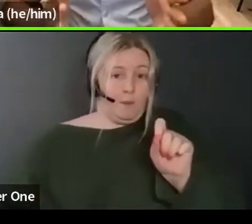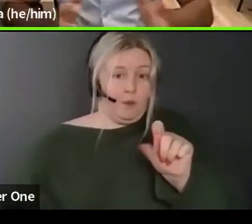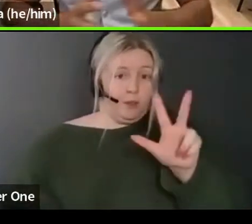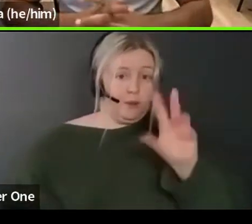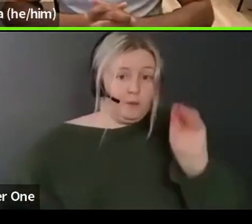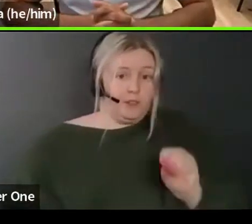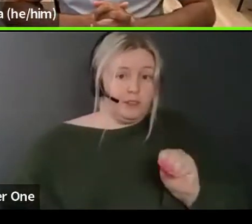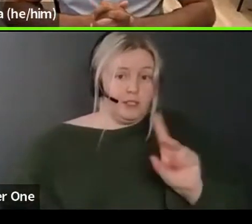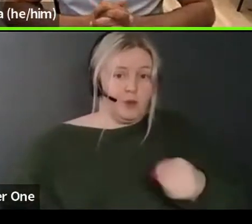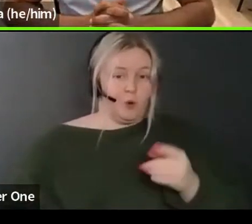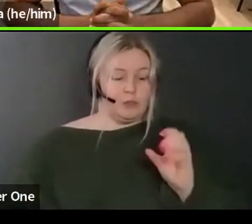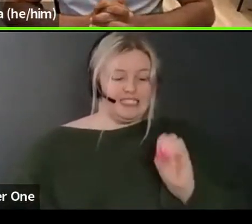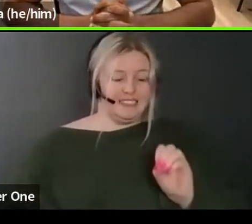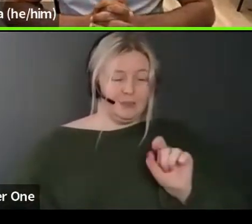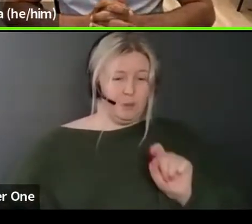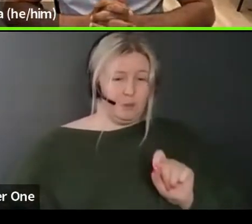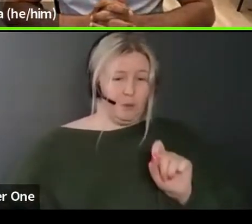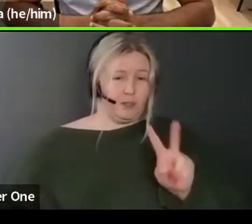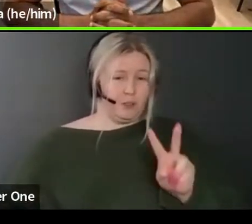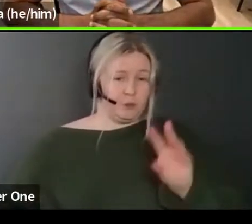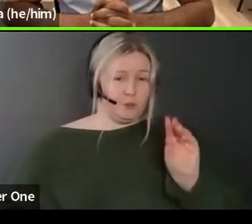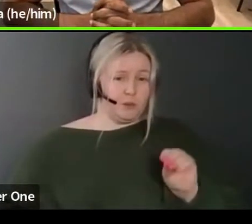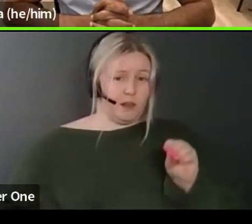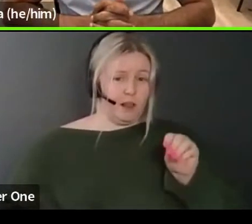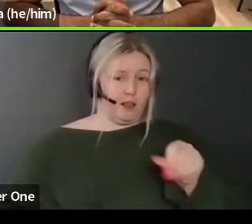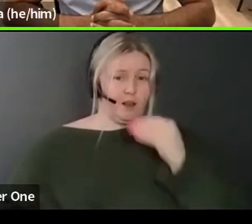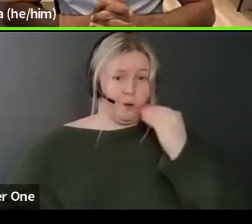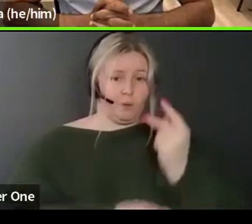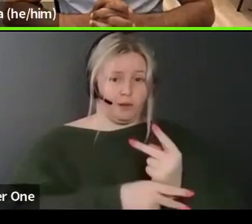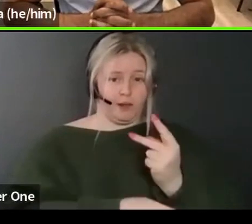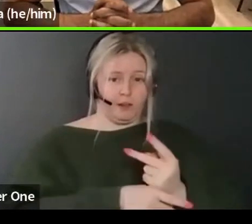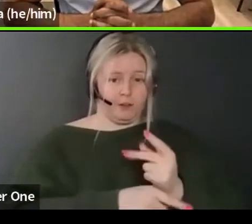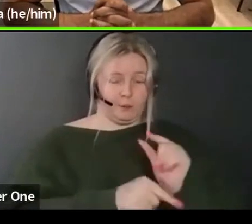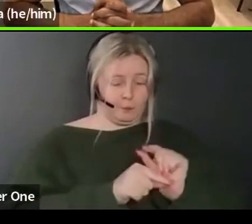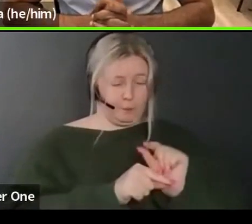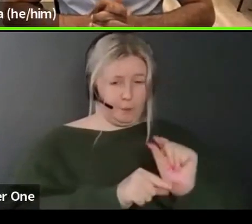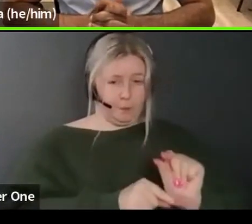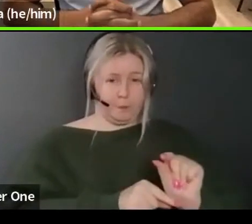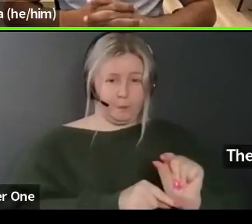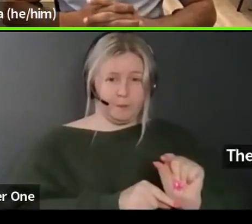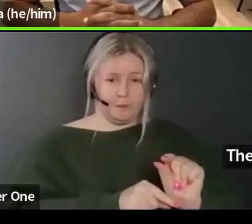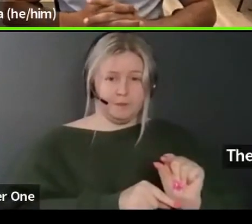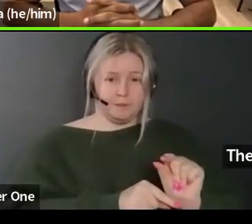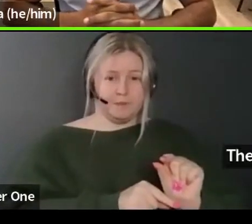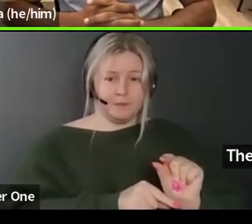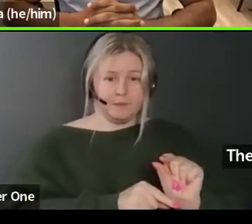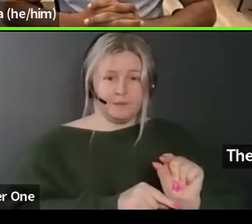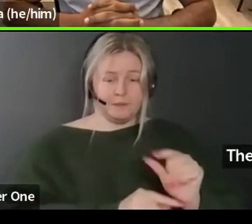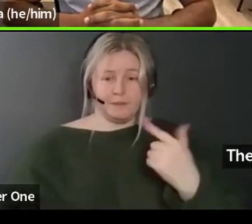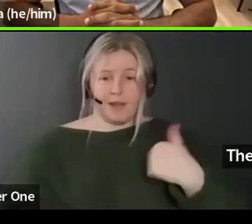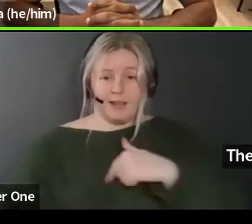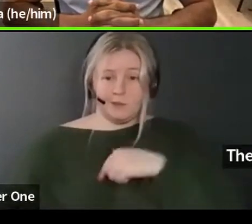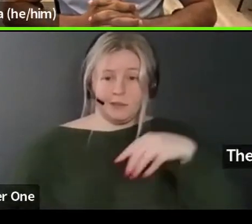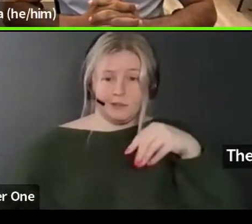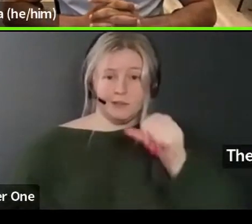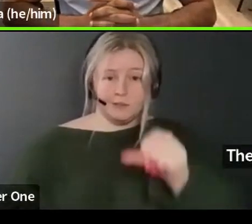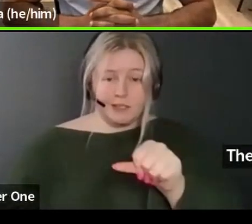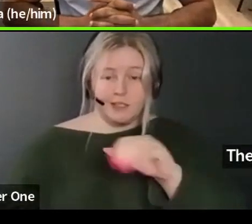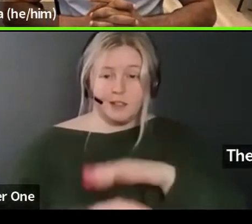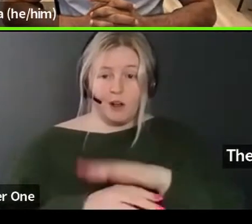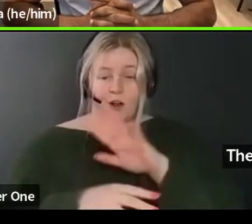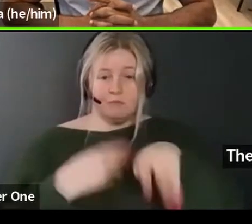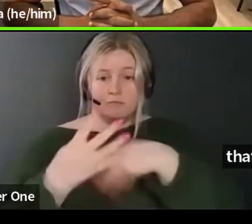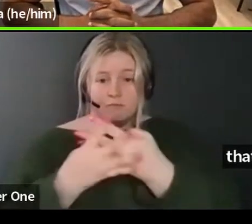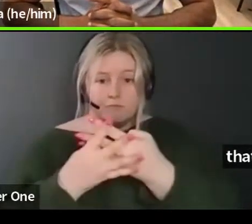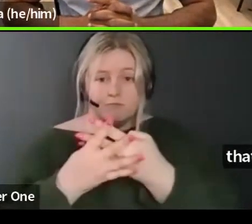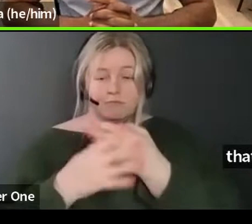only 0.2% is actually going towards home care. And disproportionately, we are spending on institutionalization,